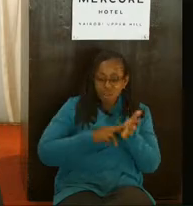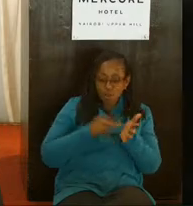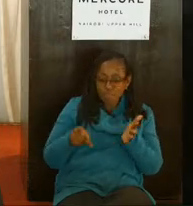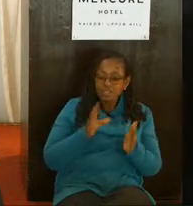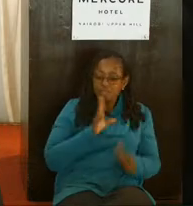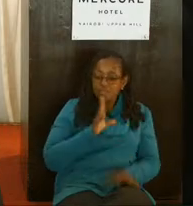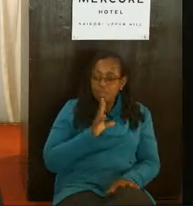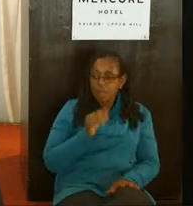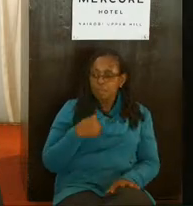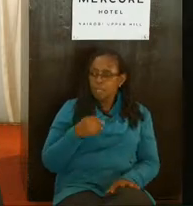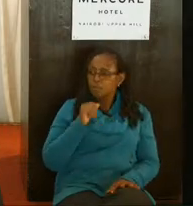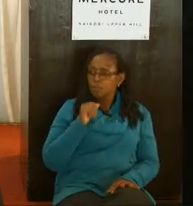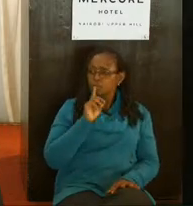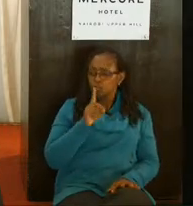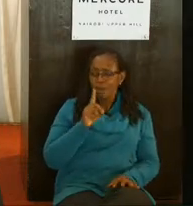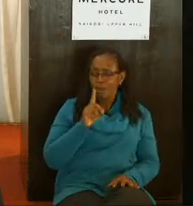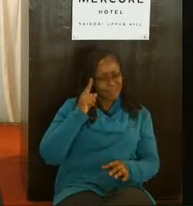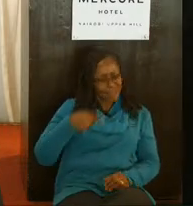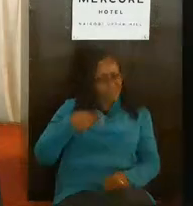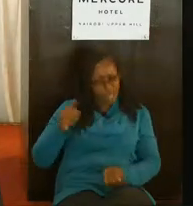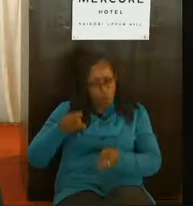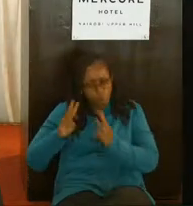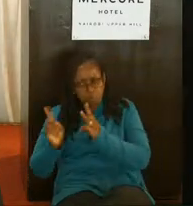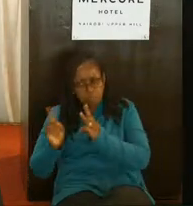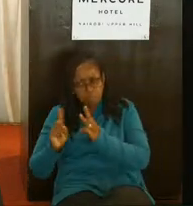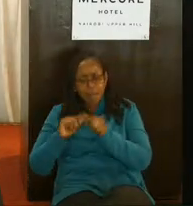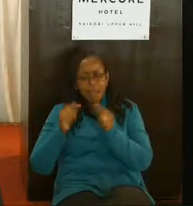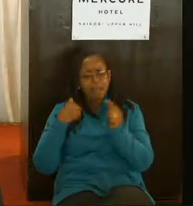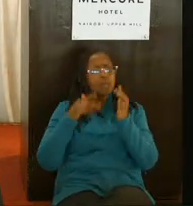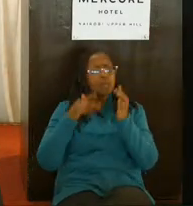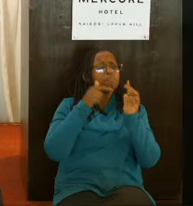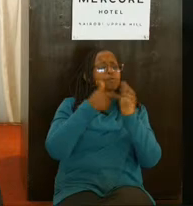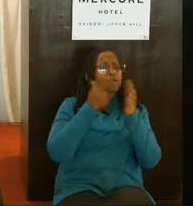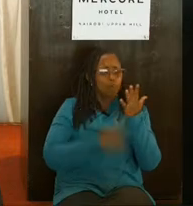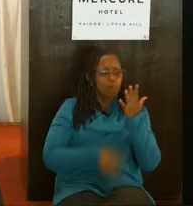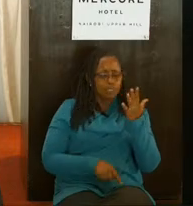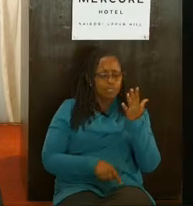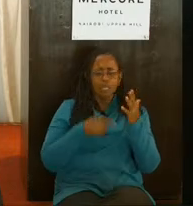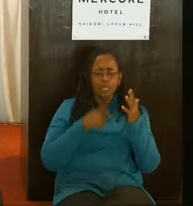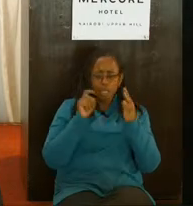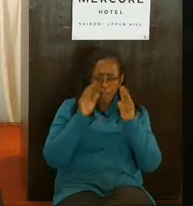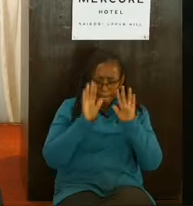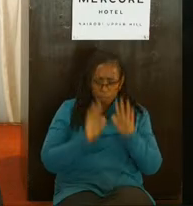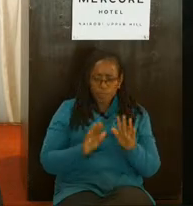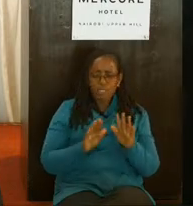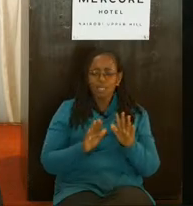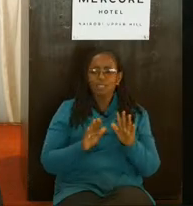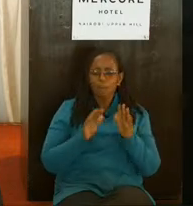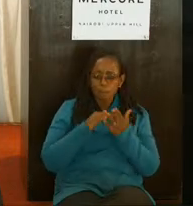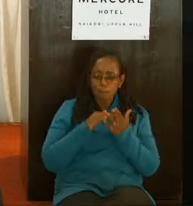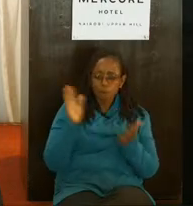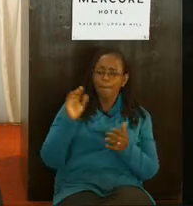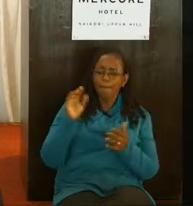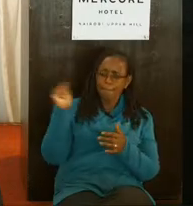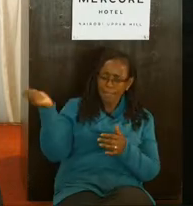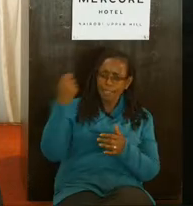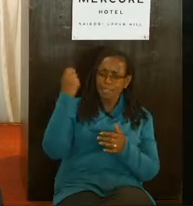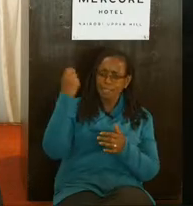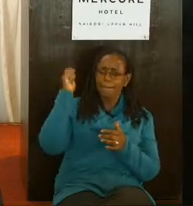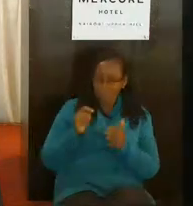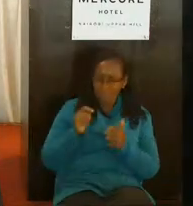I'm not sure whether that is the way to go but I'm emphasizing that to see the importance of the president sticking